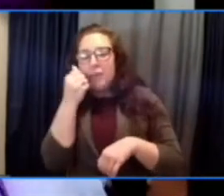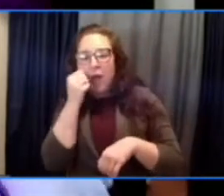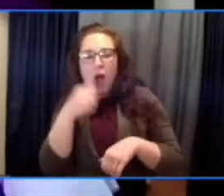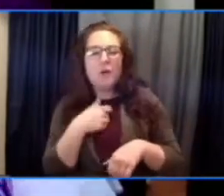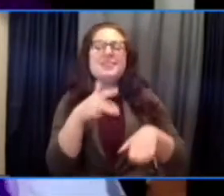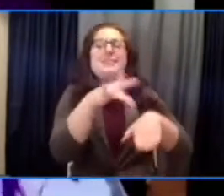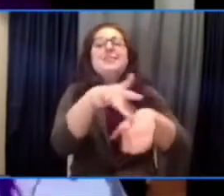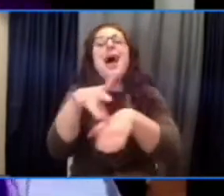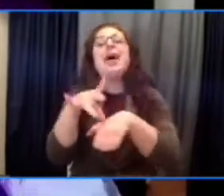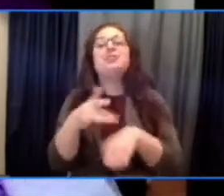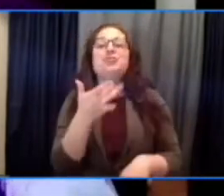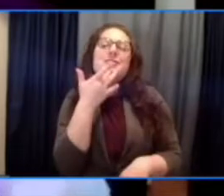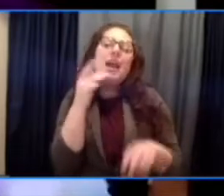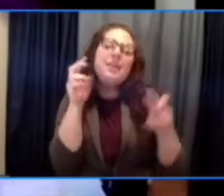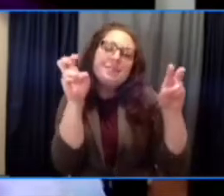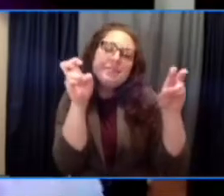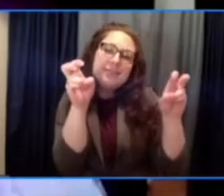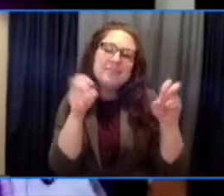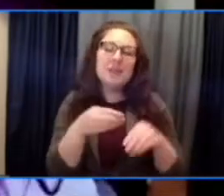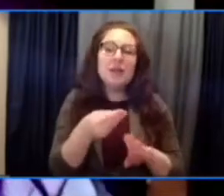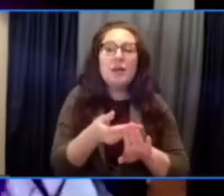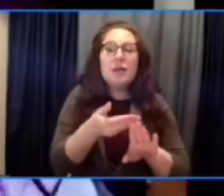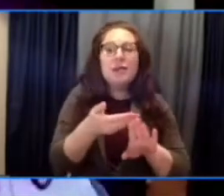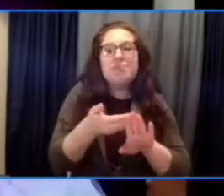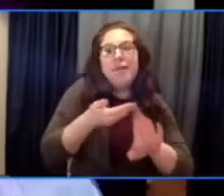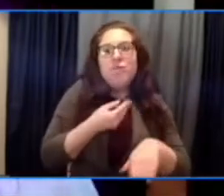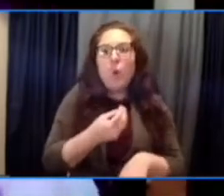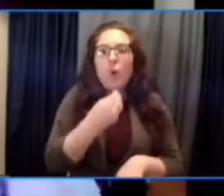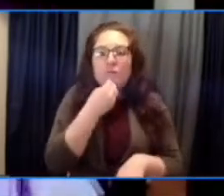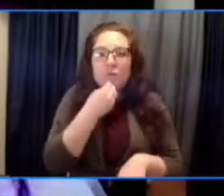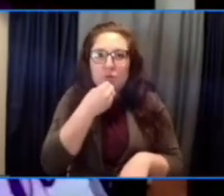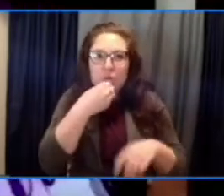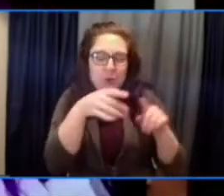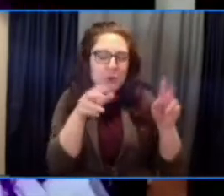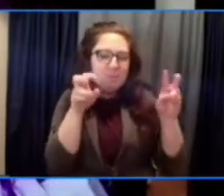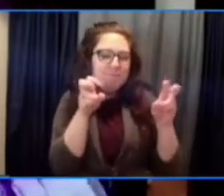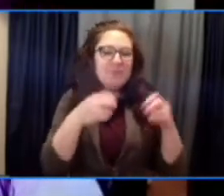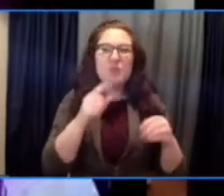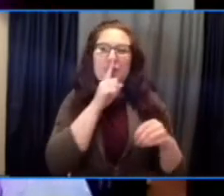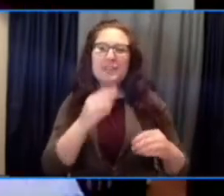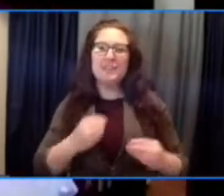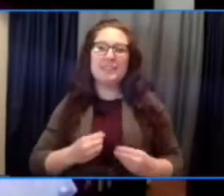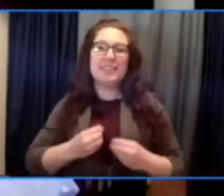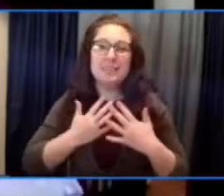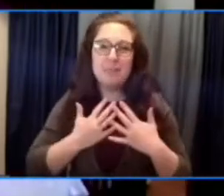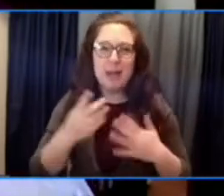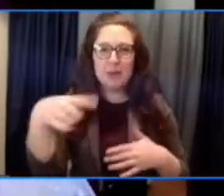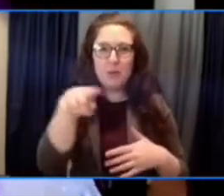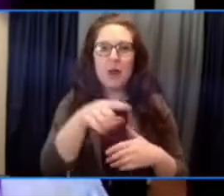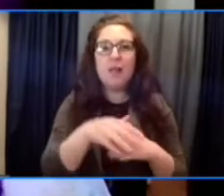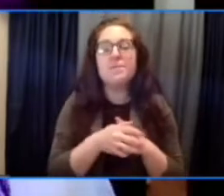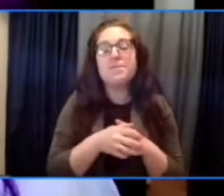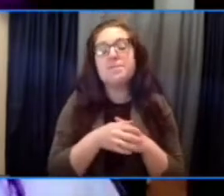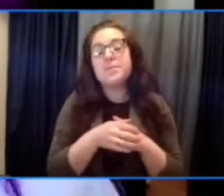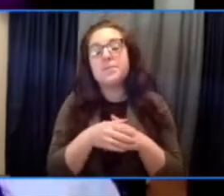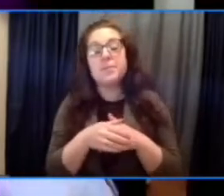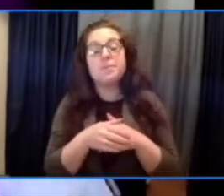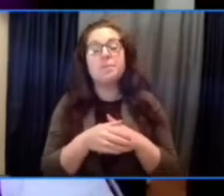a taste to your palate to tickle it and inspire you. And we'll end each day with 20 to 30-minute breakout sessions